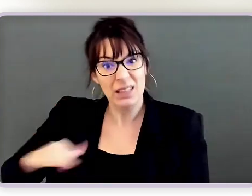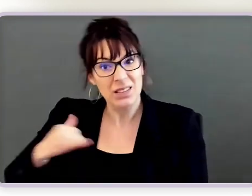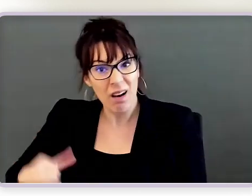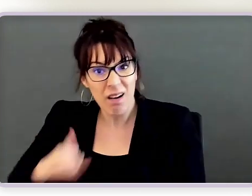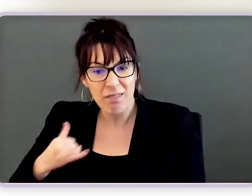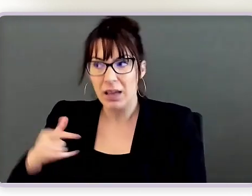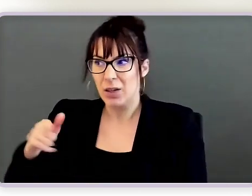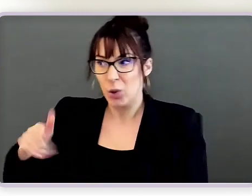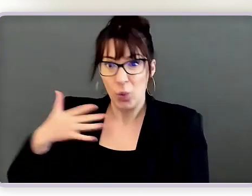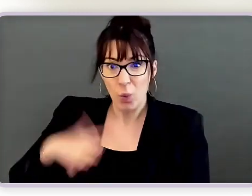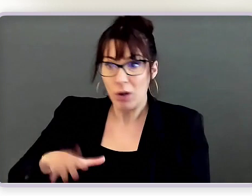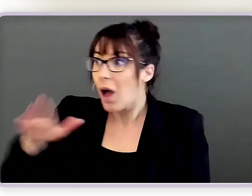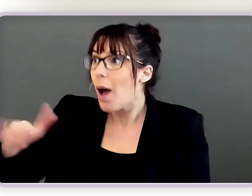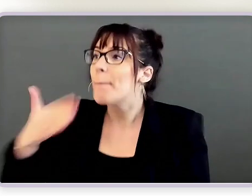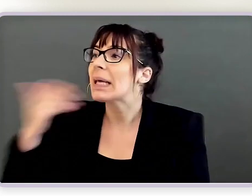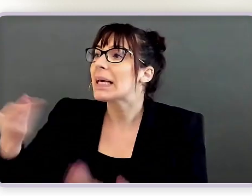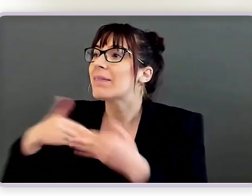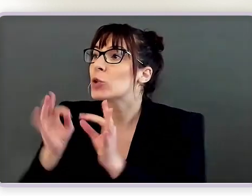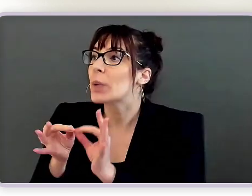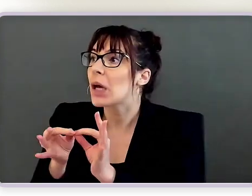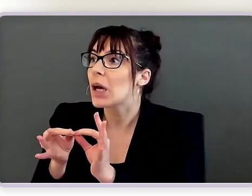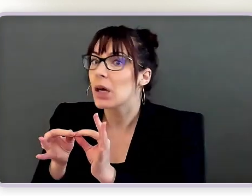might cost,